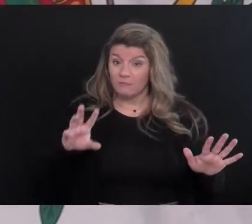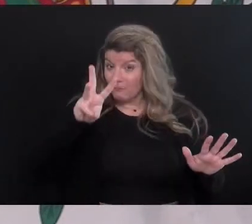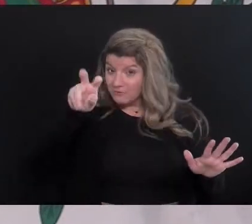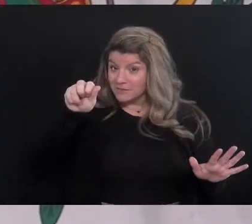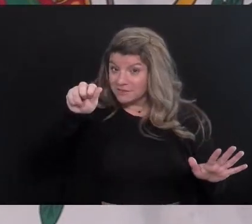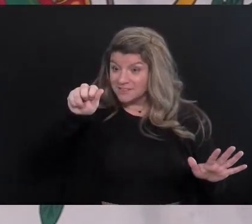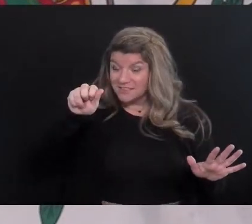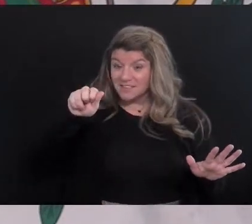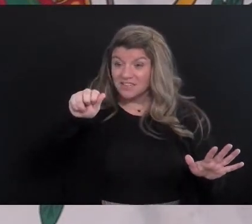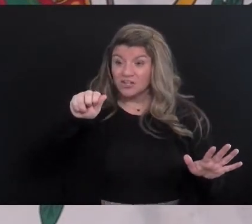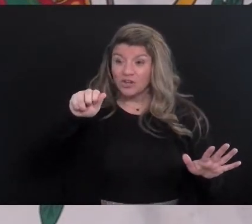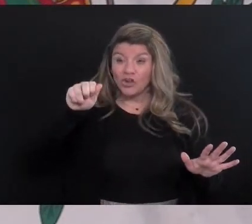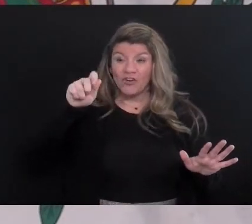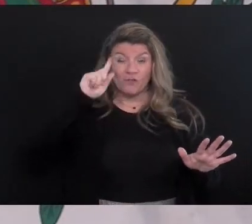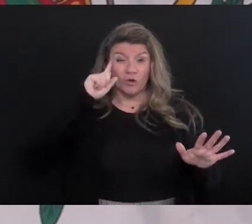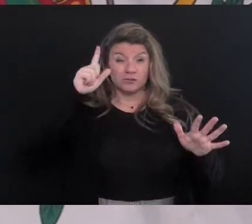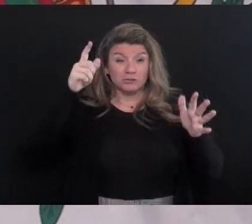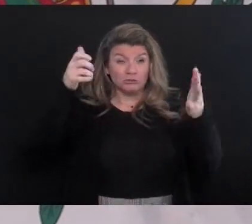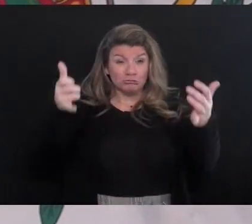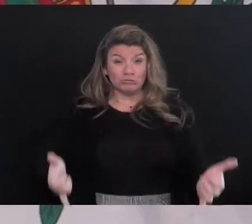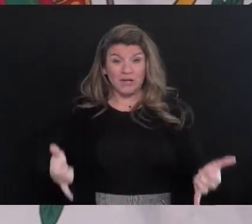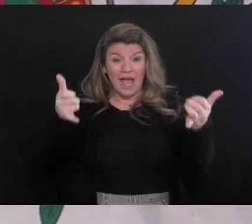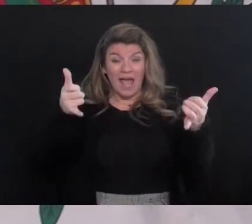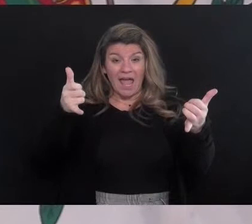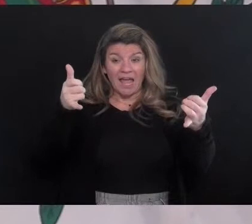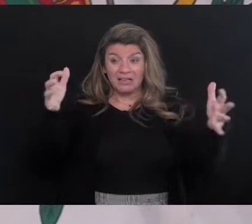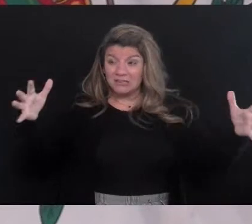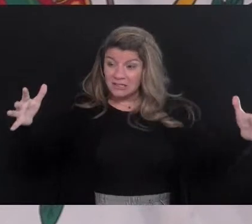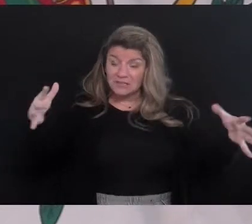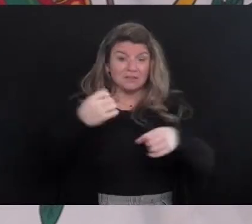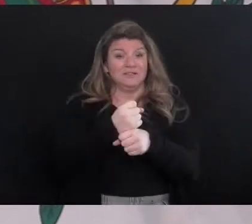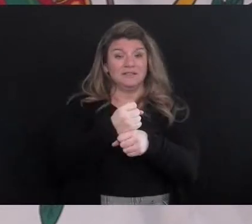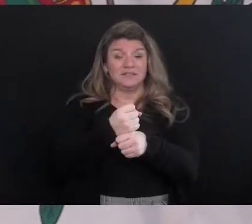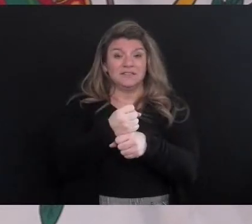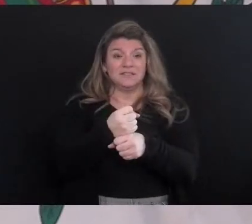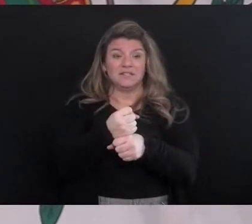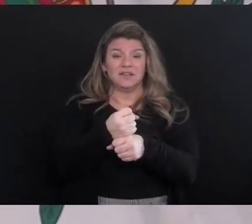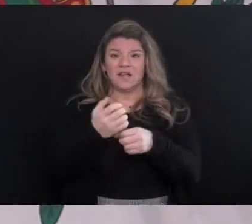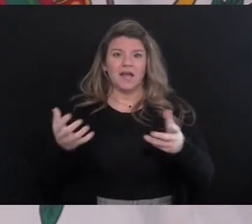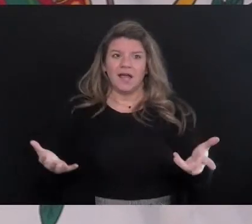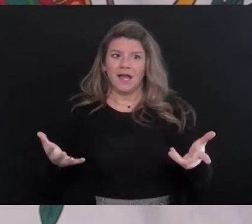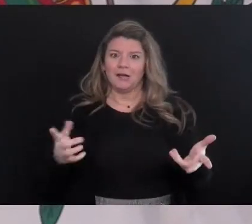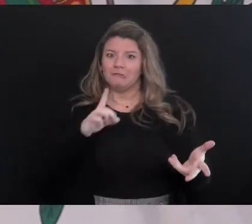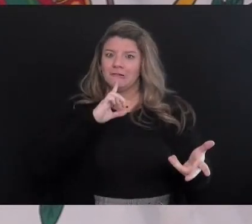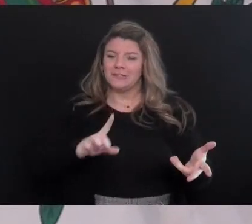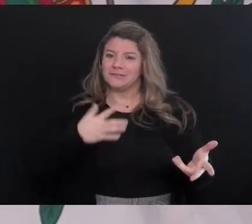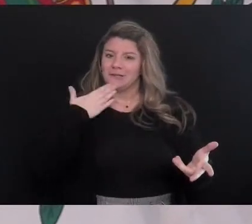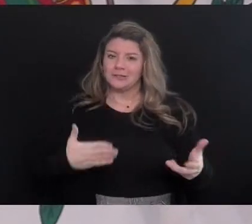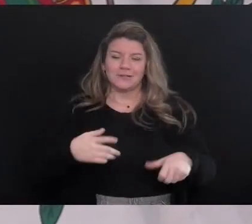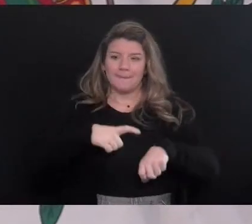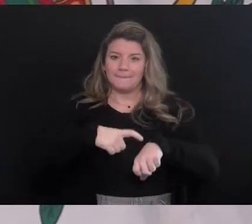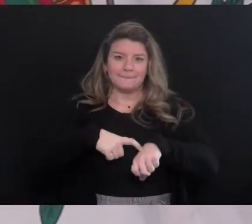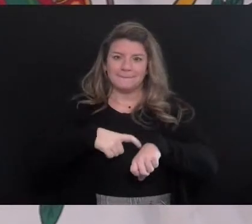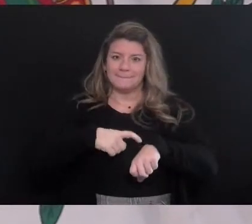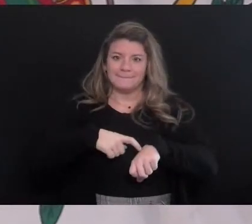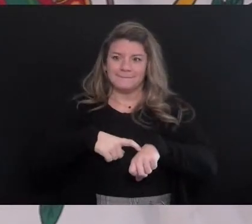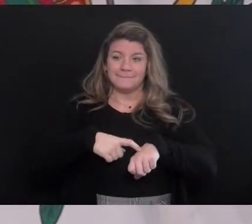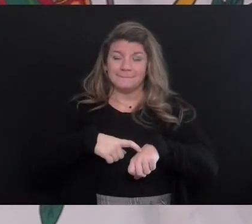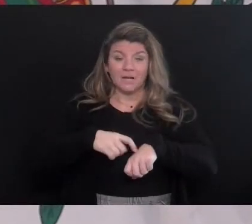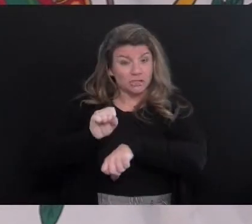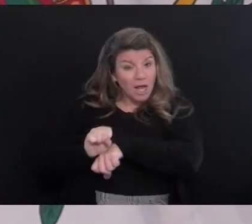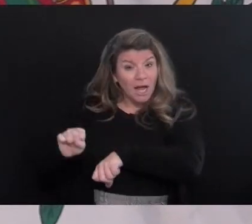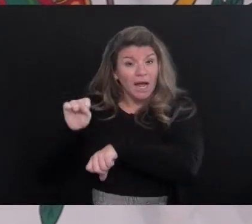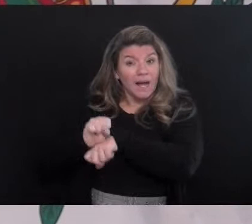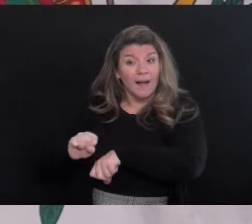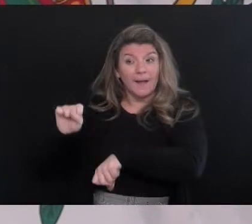where the net today of the whole thing has never been a better time for jobs in the state of West